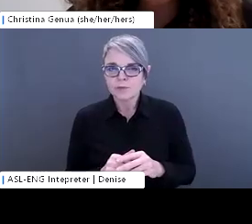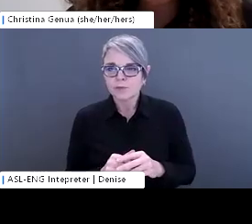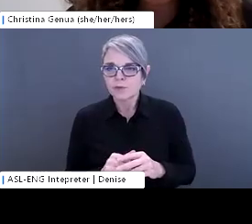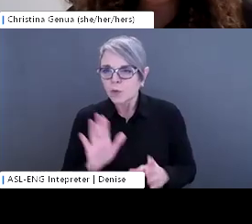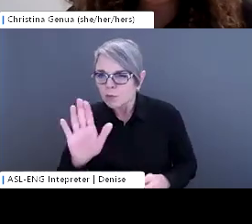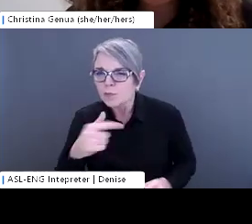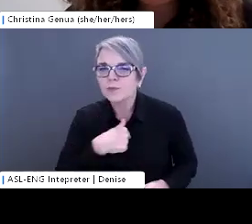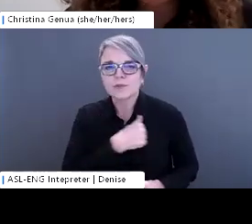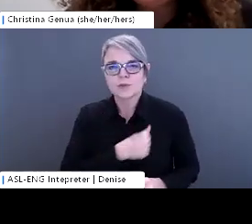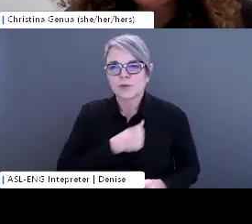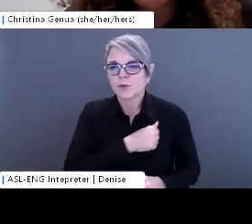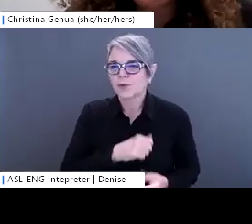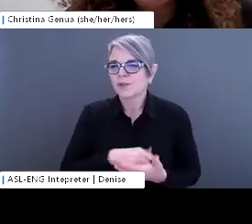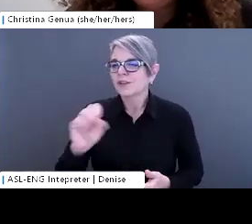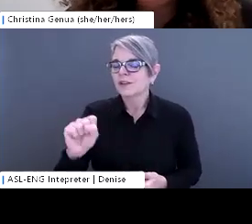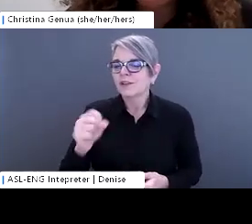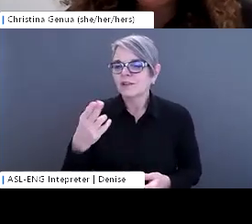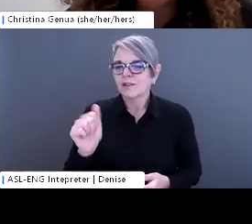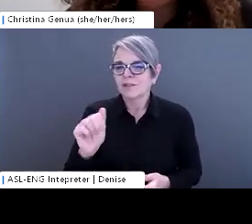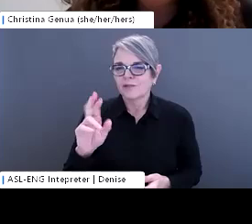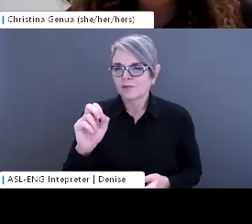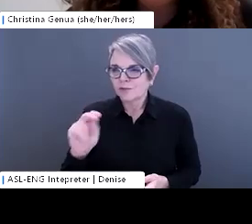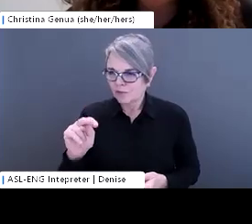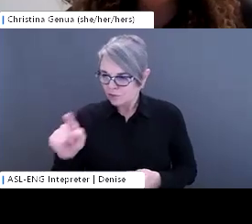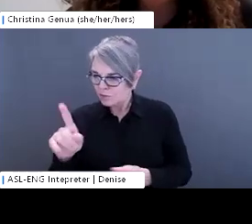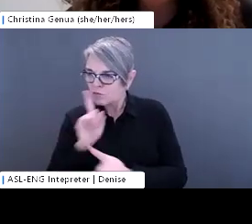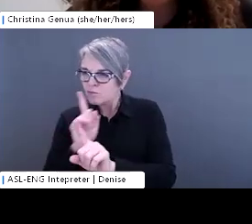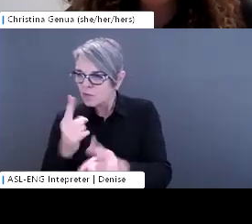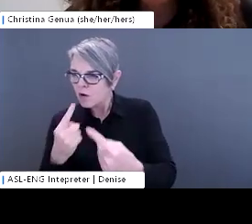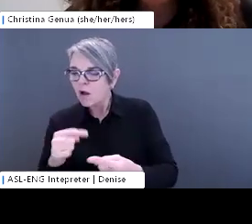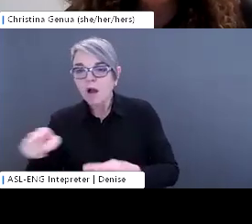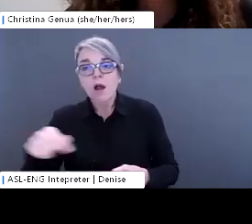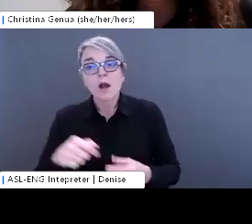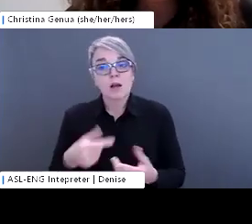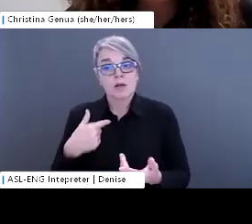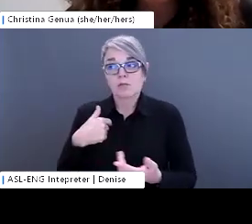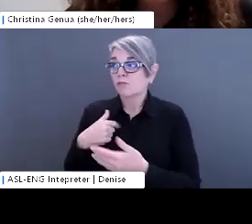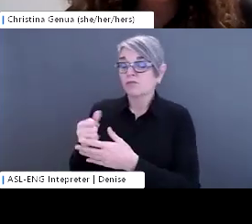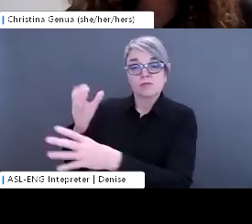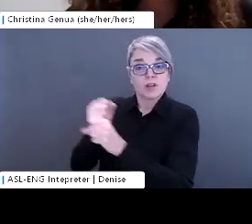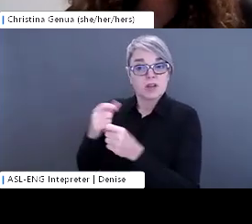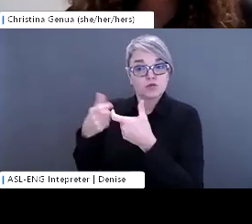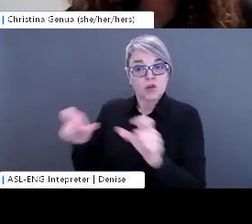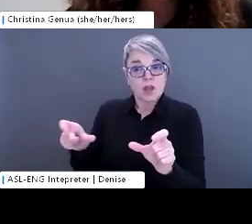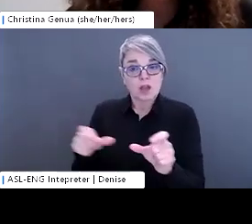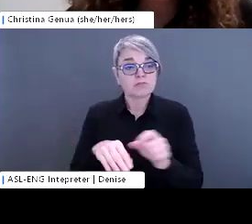sorry. There we go, Sharon. So I didn't know that you can cash a check without having an account up to a certain amount. Yep.